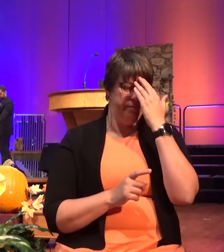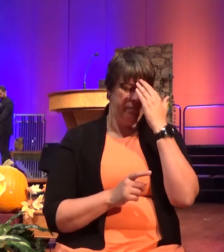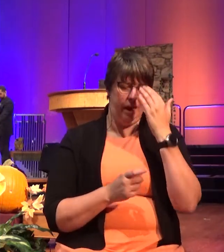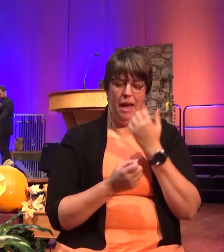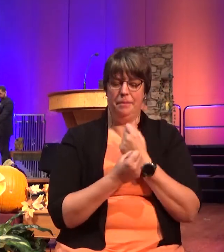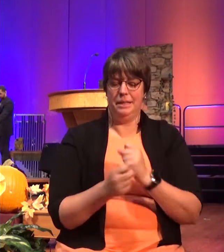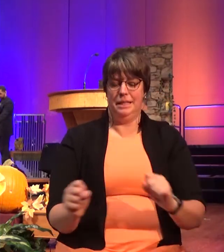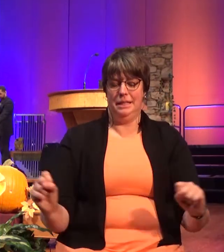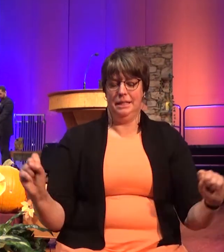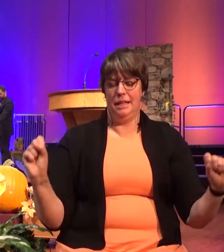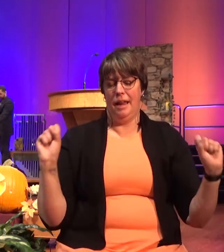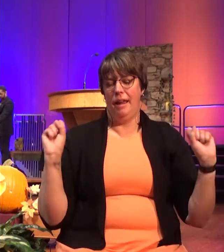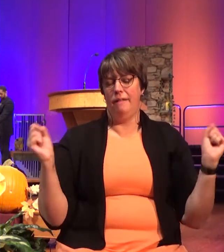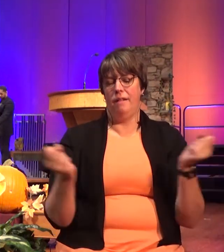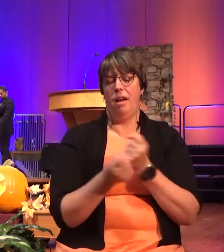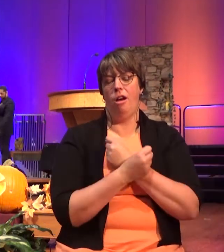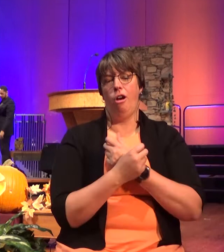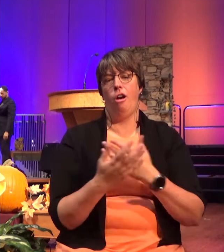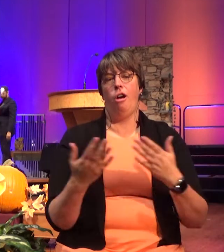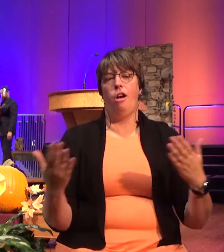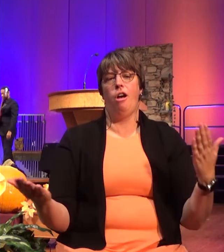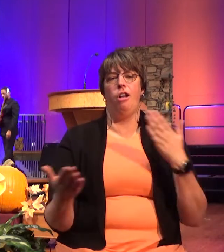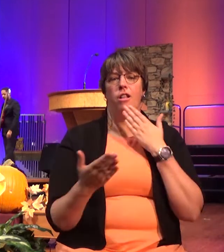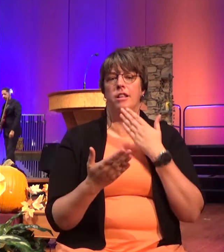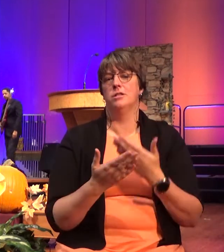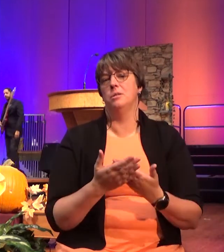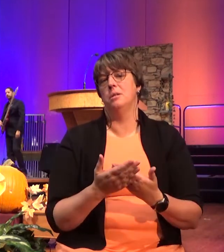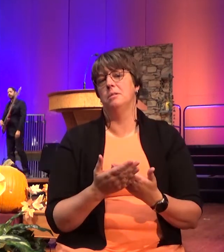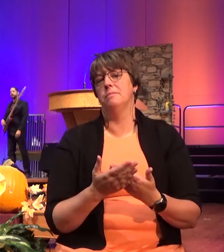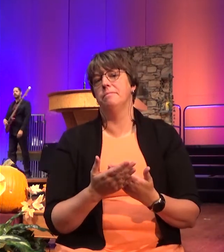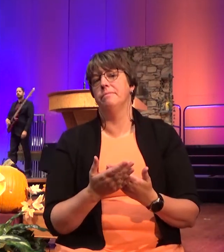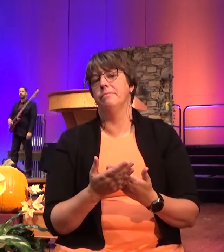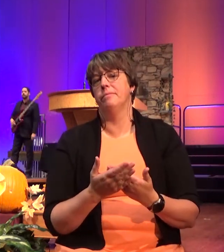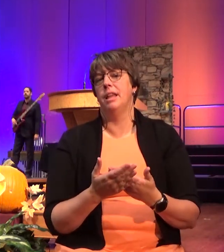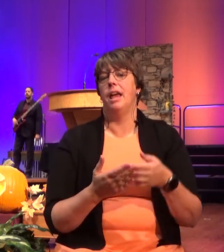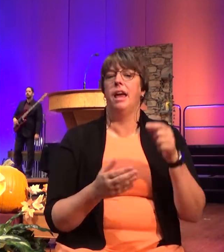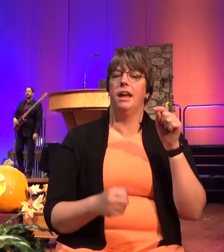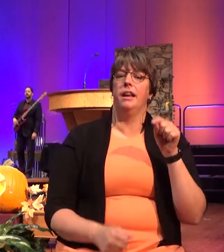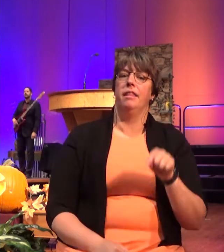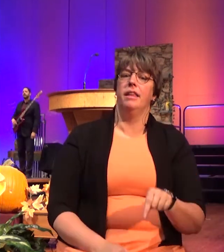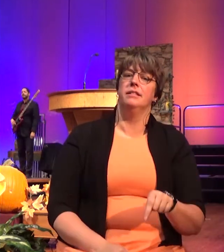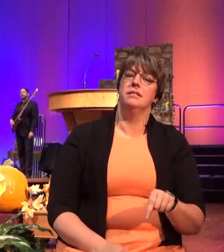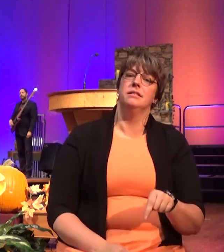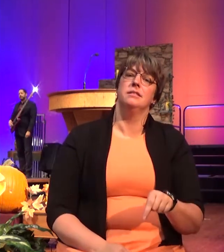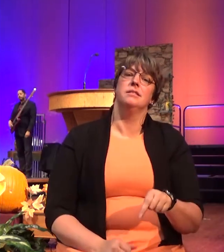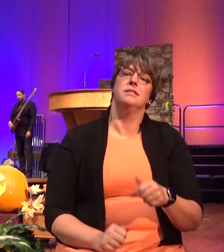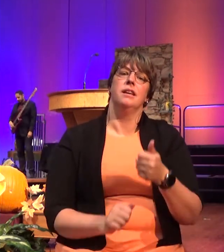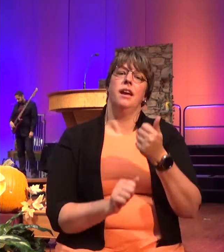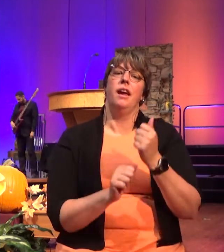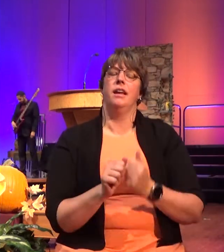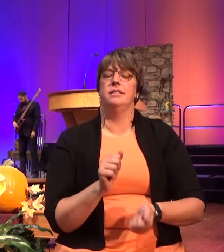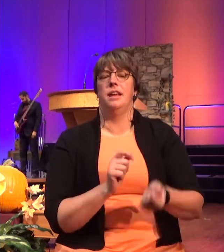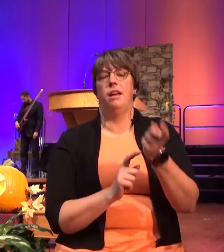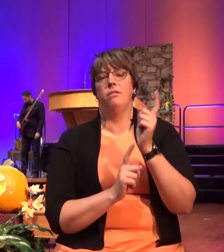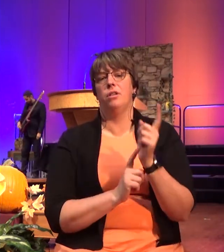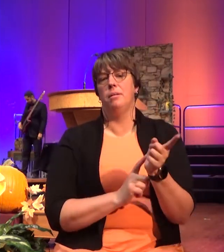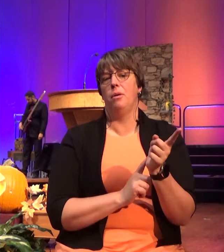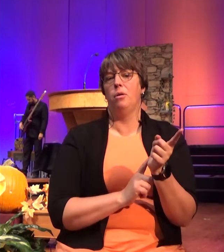safe and all is well. In this and